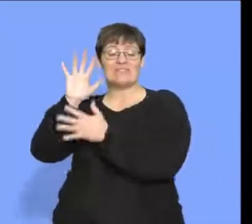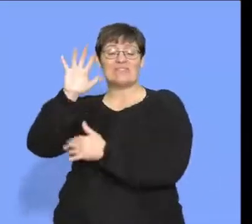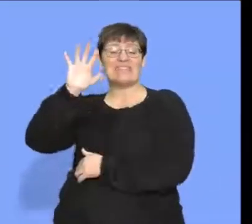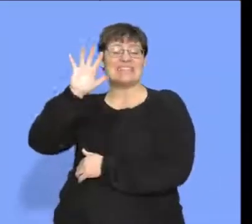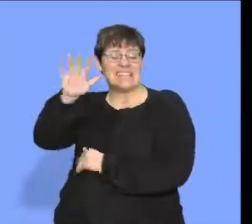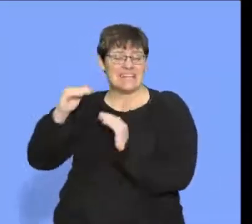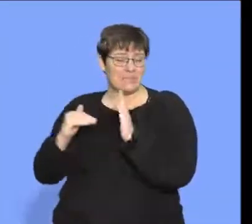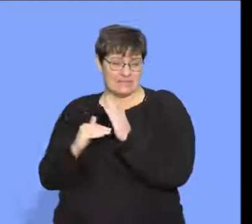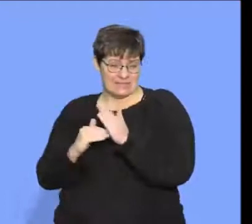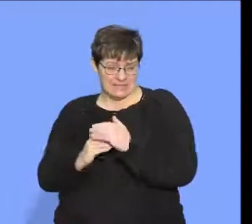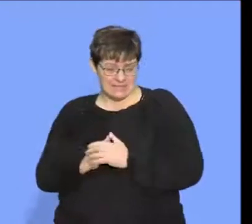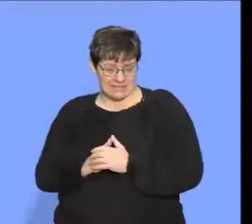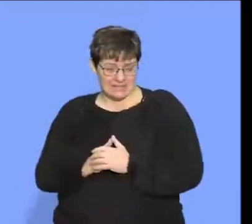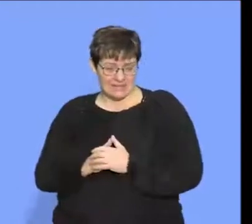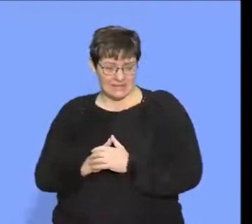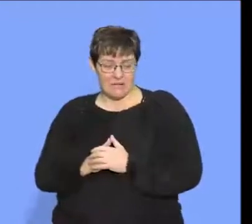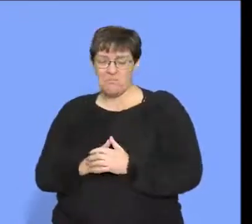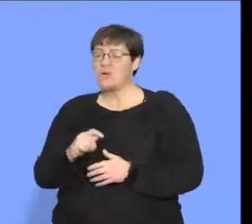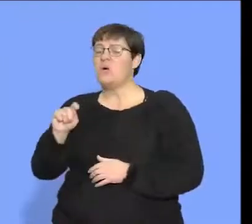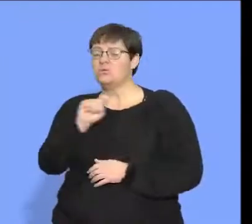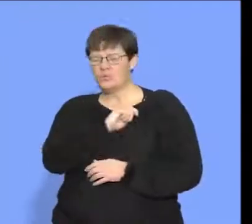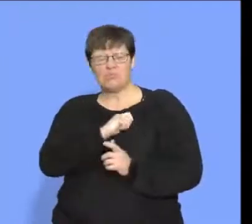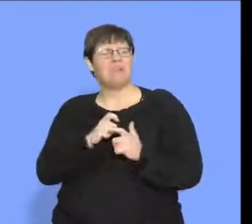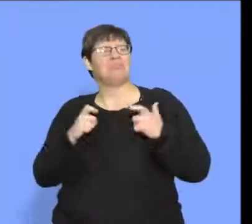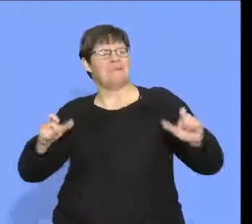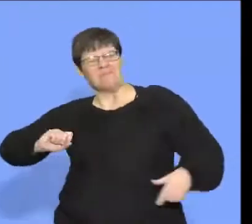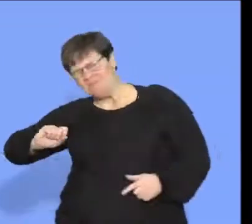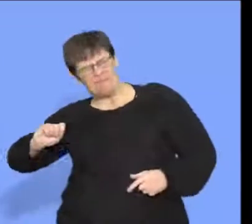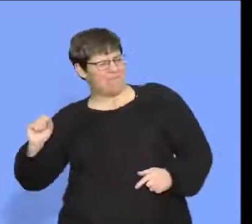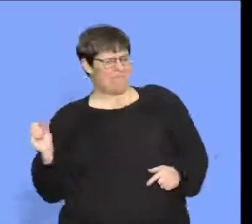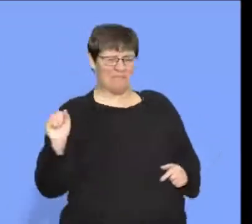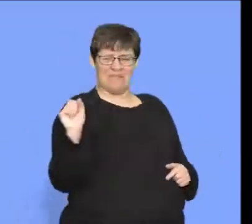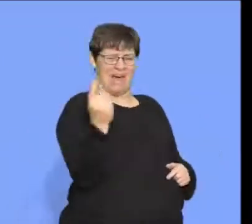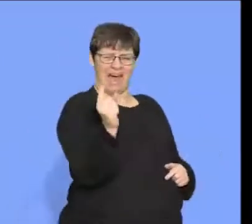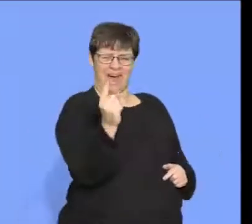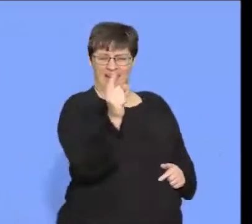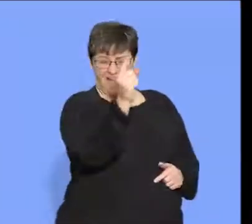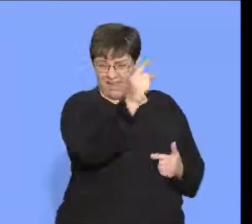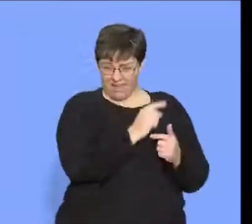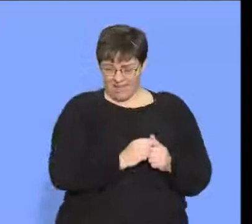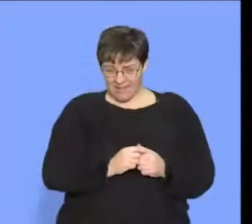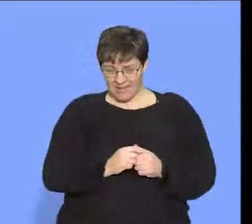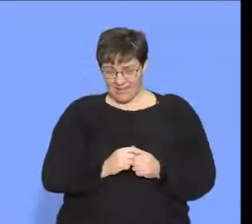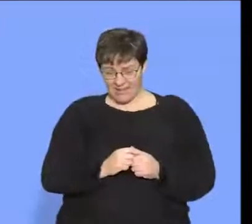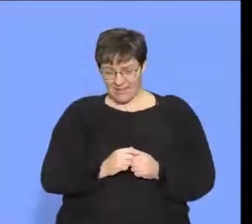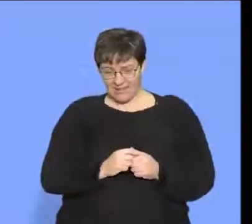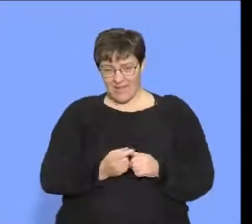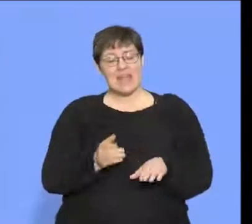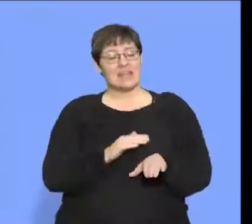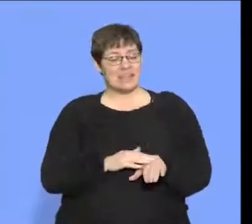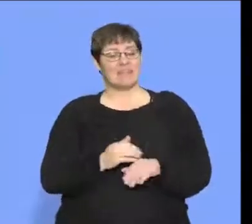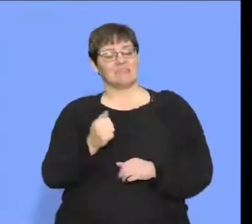of 15 meters. A truly colossal distance, far, far longer a